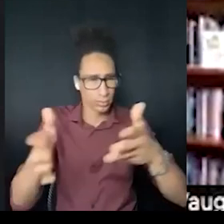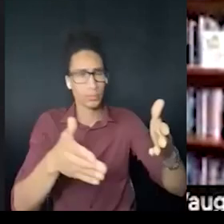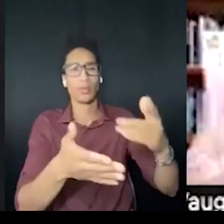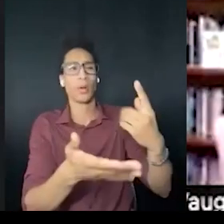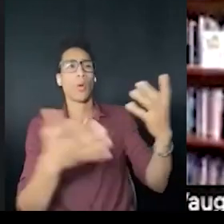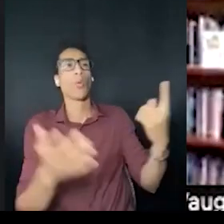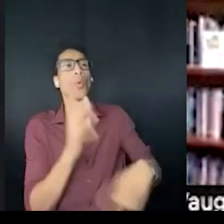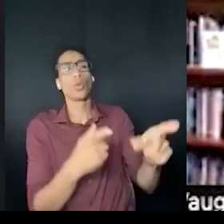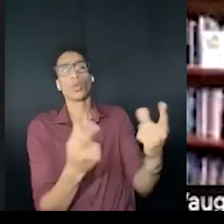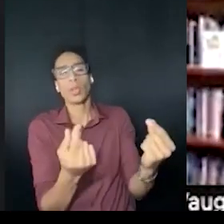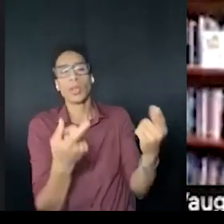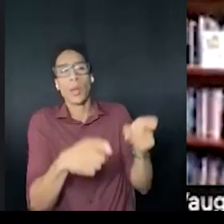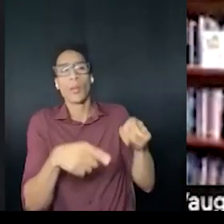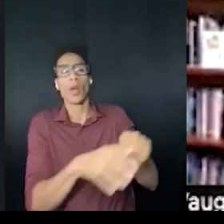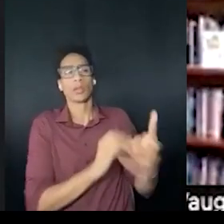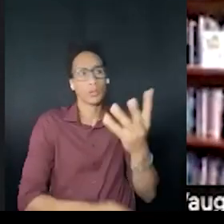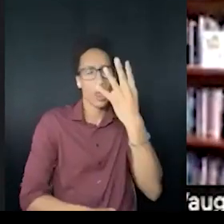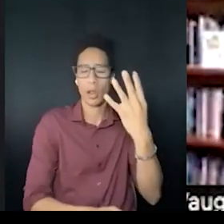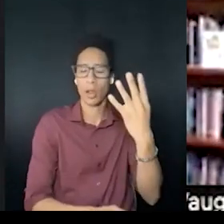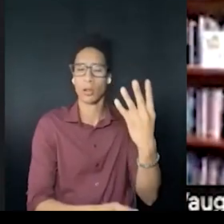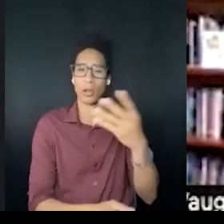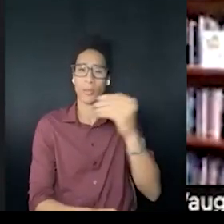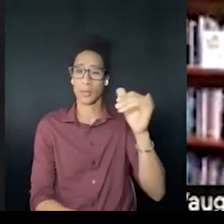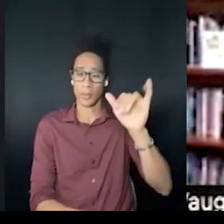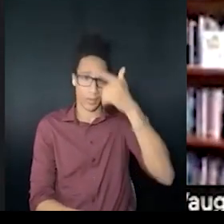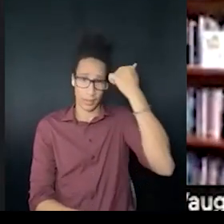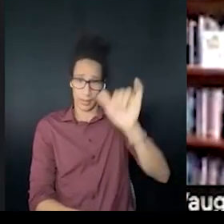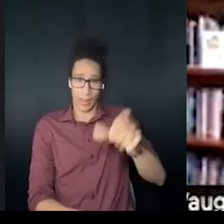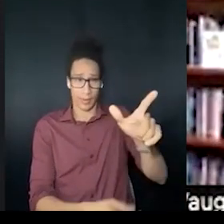that, because I think it also helps in terms of as our communities